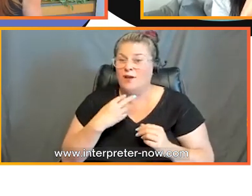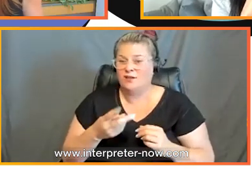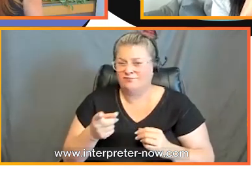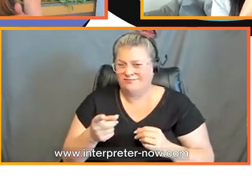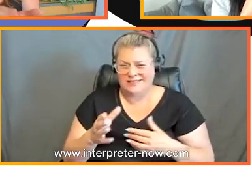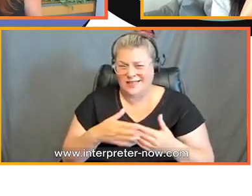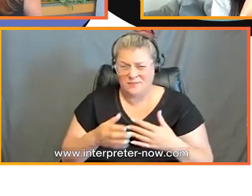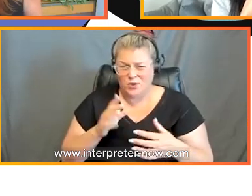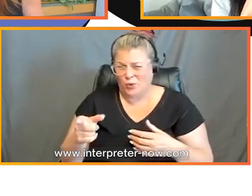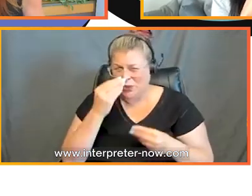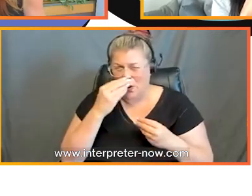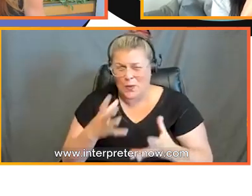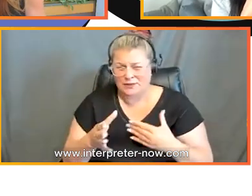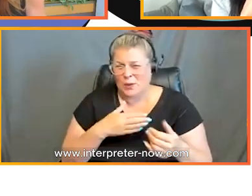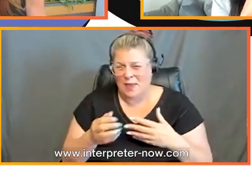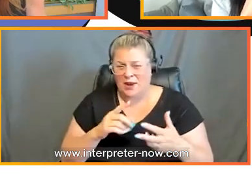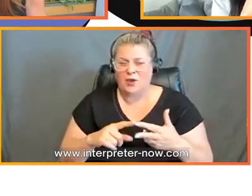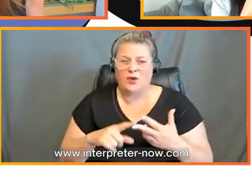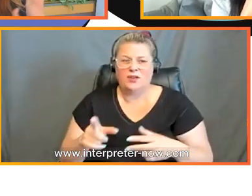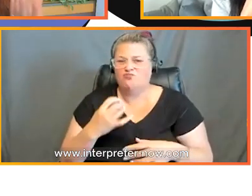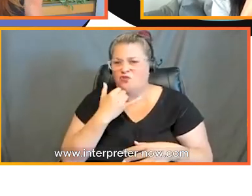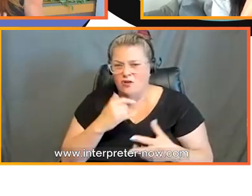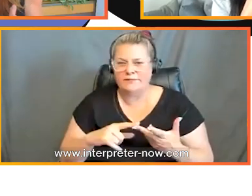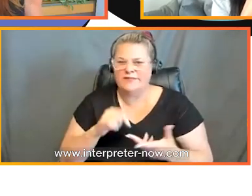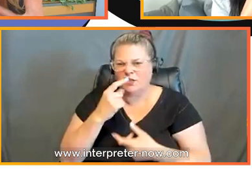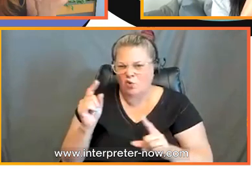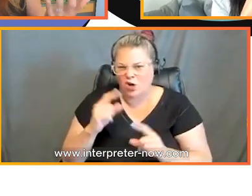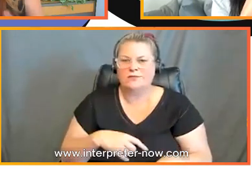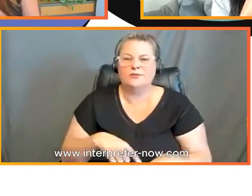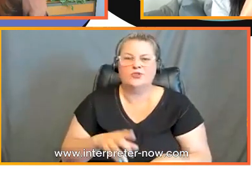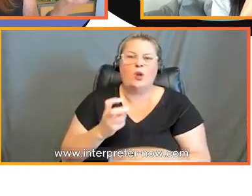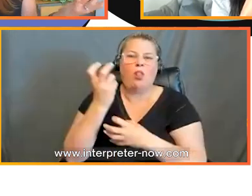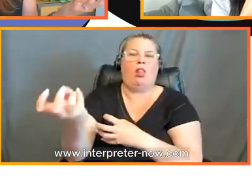quiet. And throughout my life, and it took me a long time